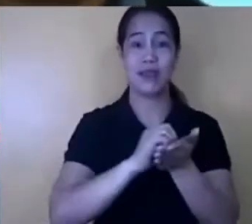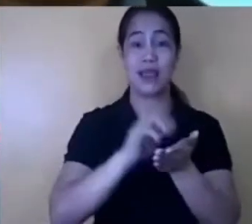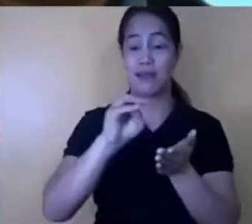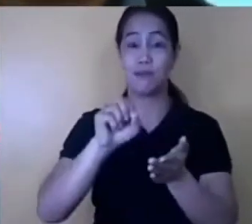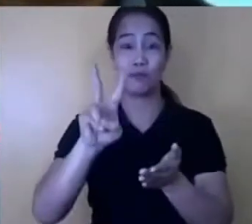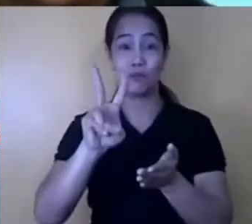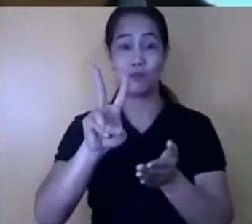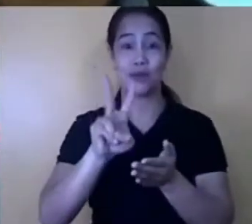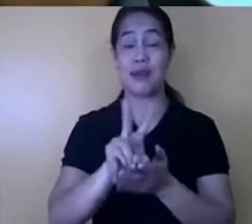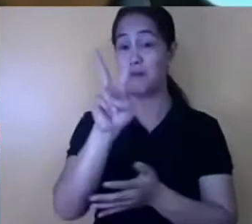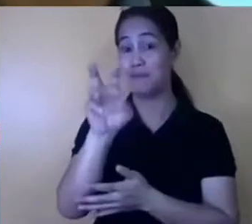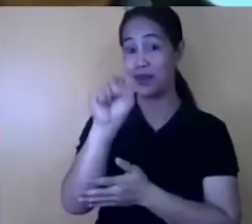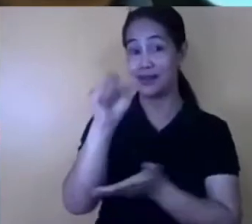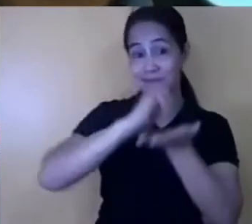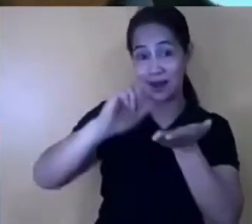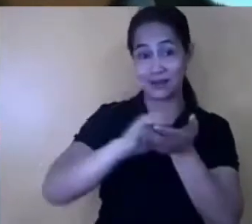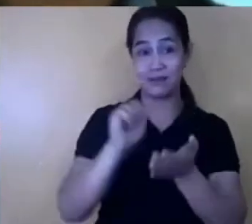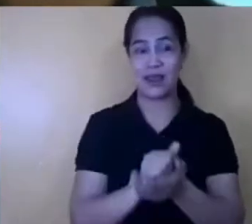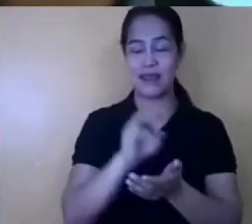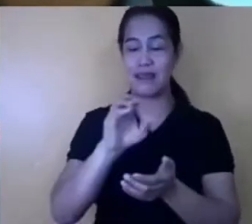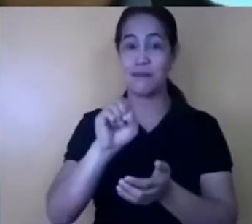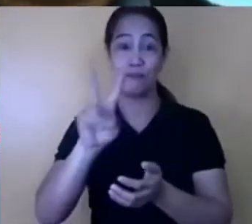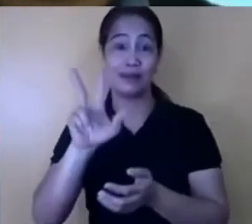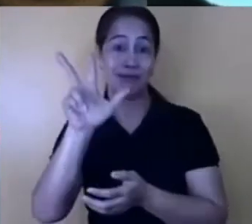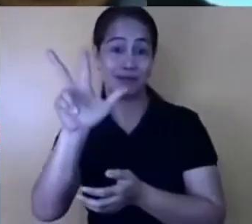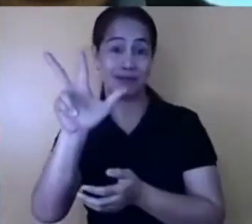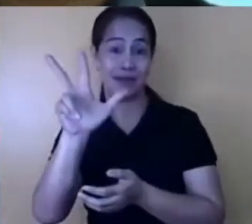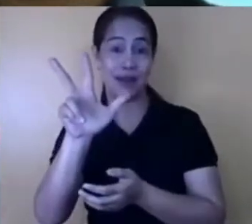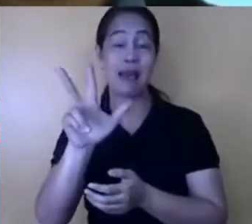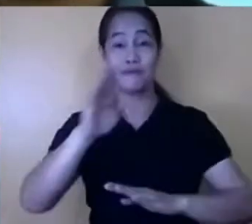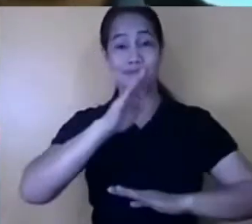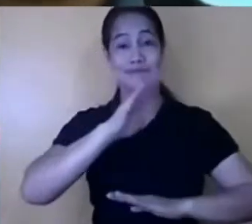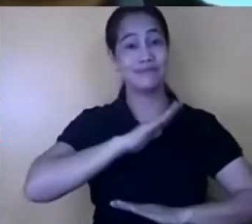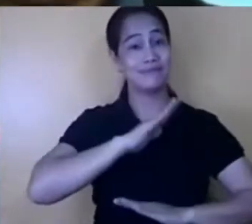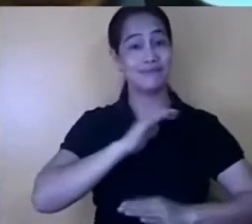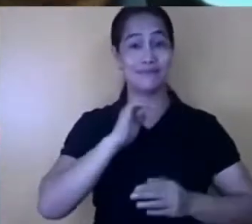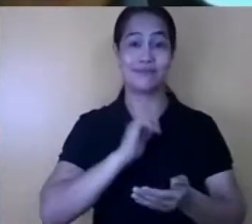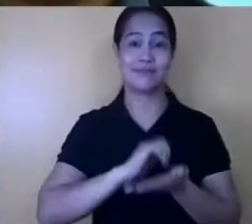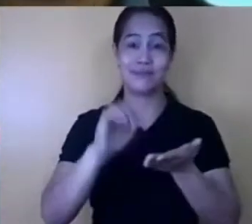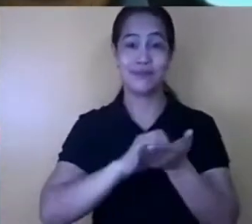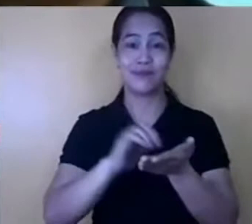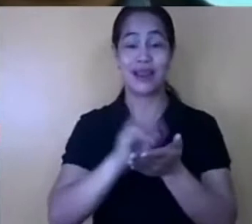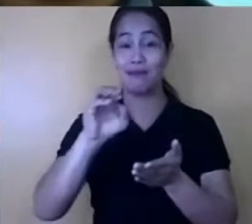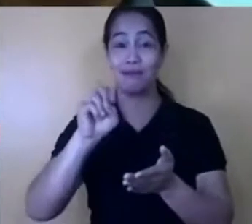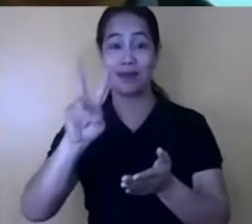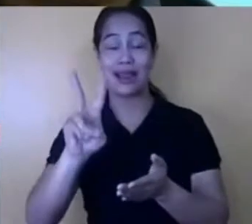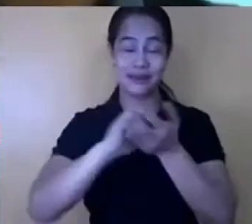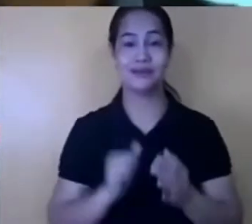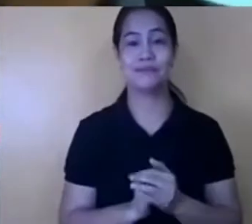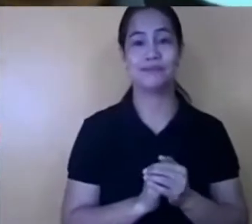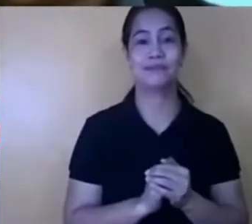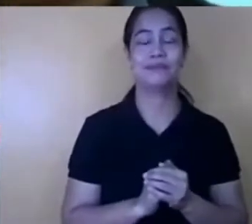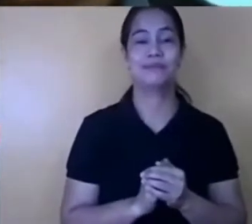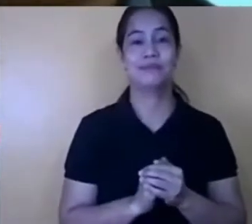VS practice, MOV 3 for satisfactory practice, and MOV 4 for unsatisfactory practice.